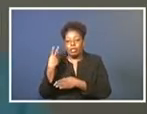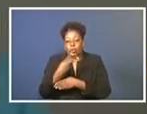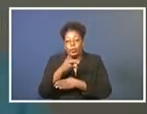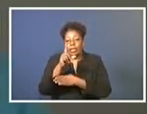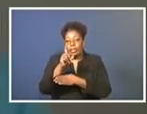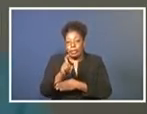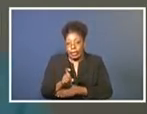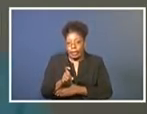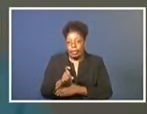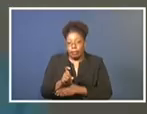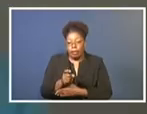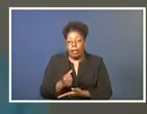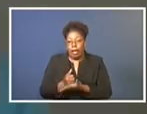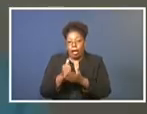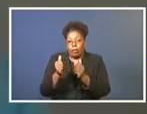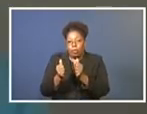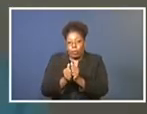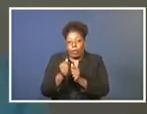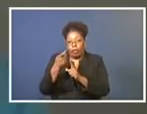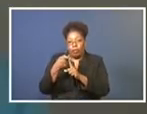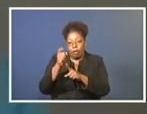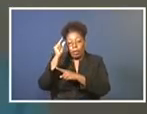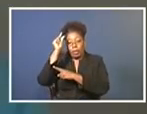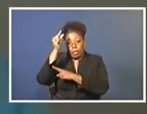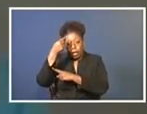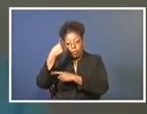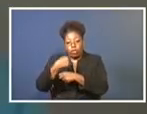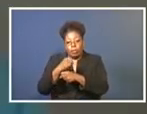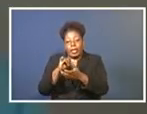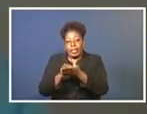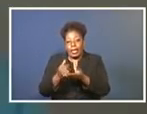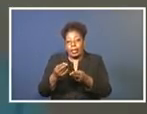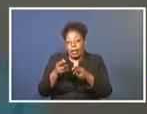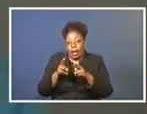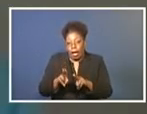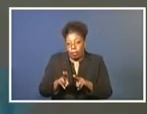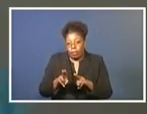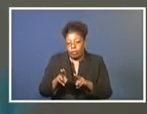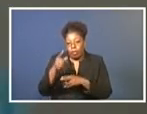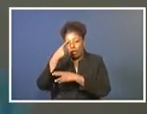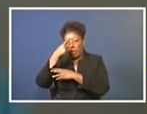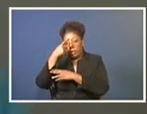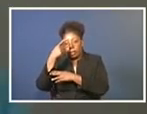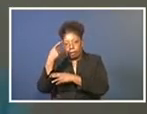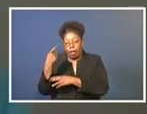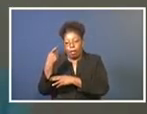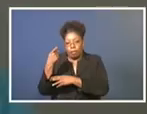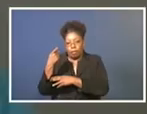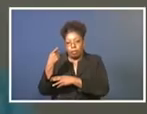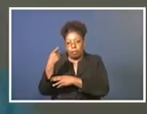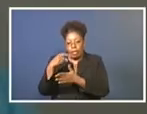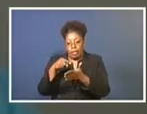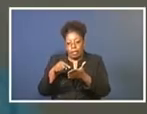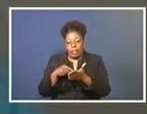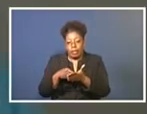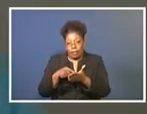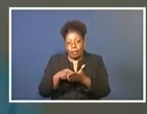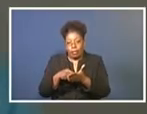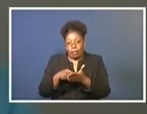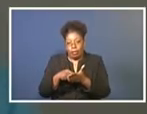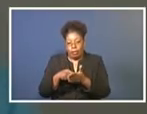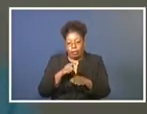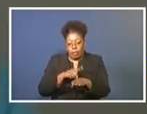need assistance with from the government to make that happen. Because in this period of